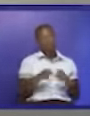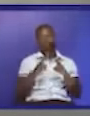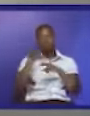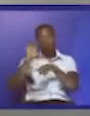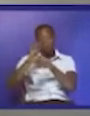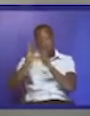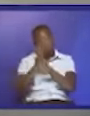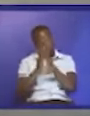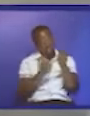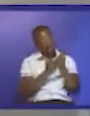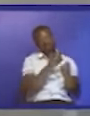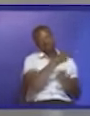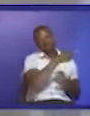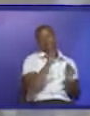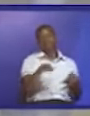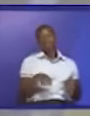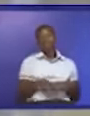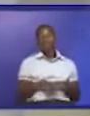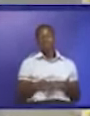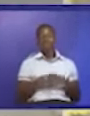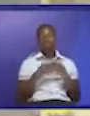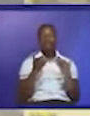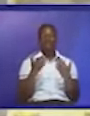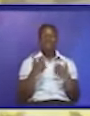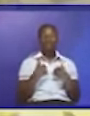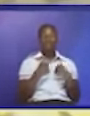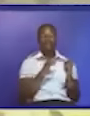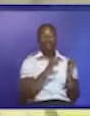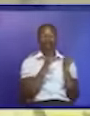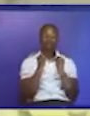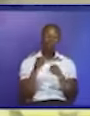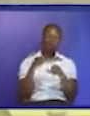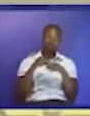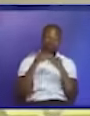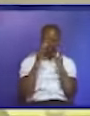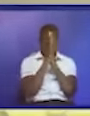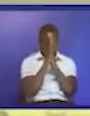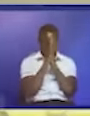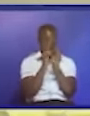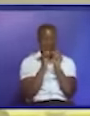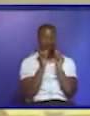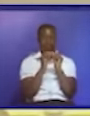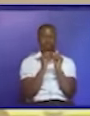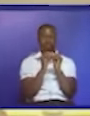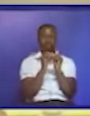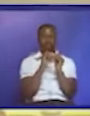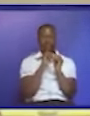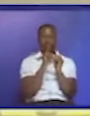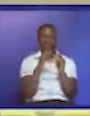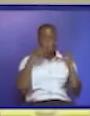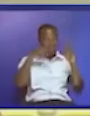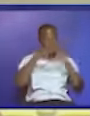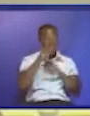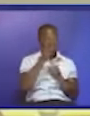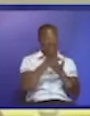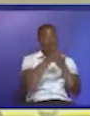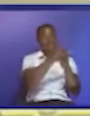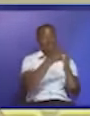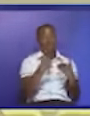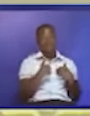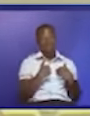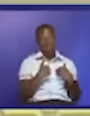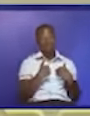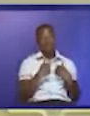Hallelujah. There is power in prayer, even prophetic intercession. Now, I'm